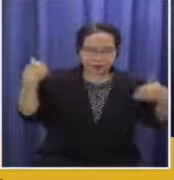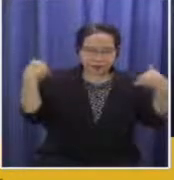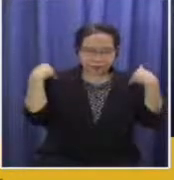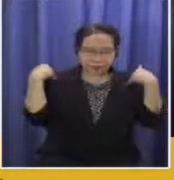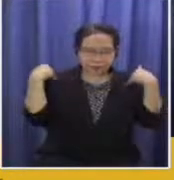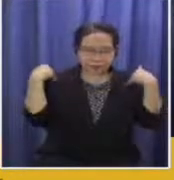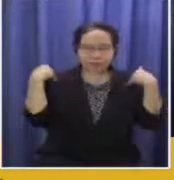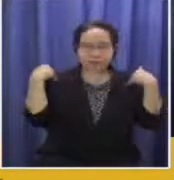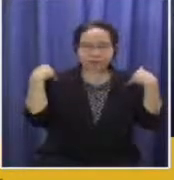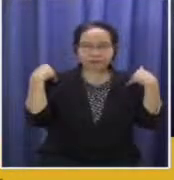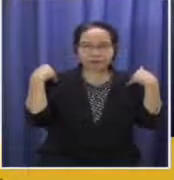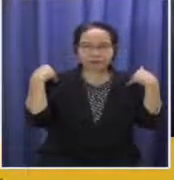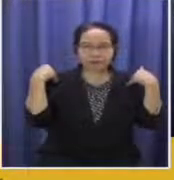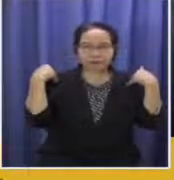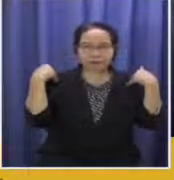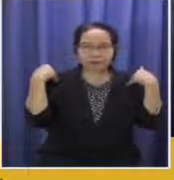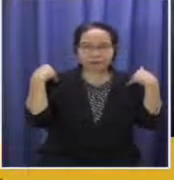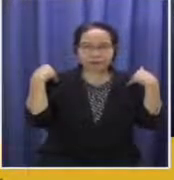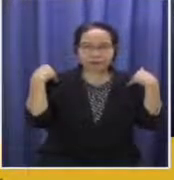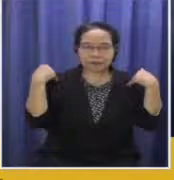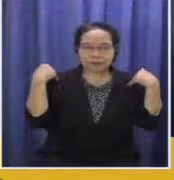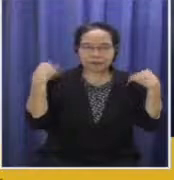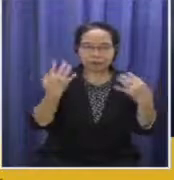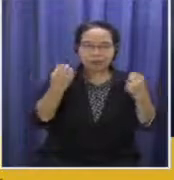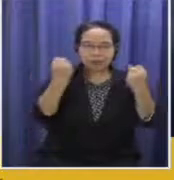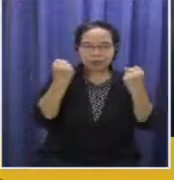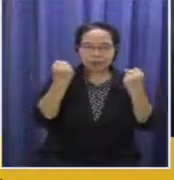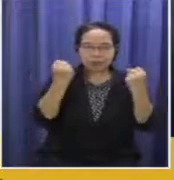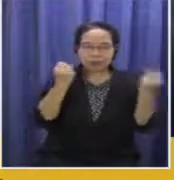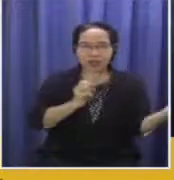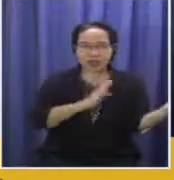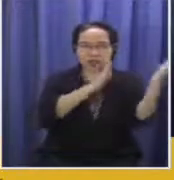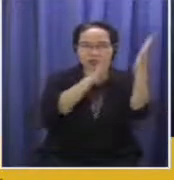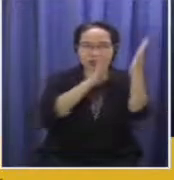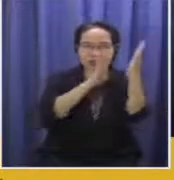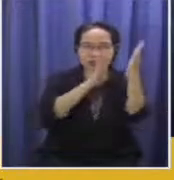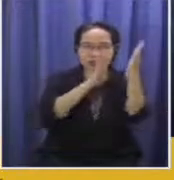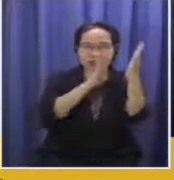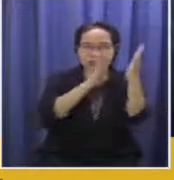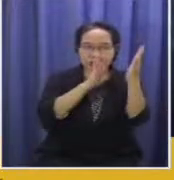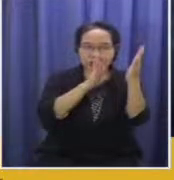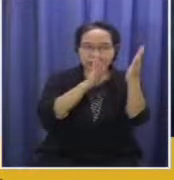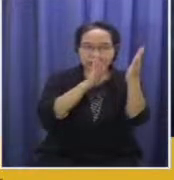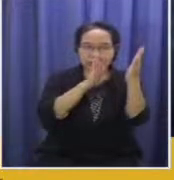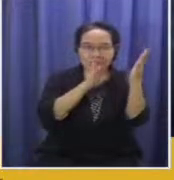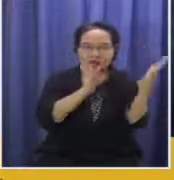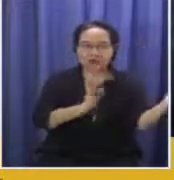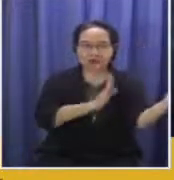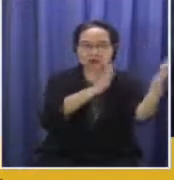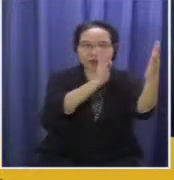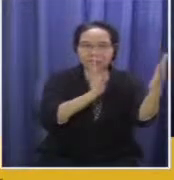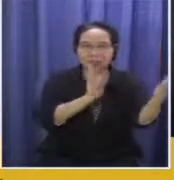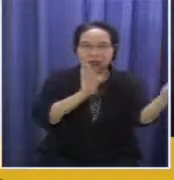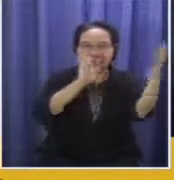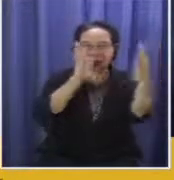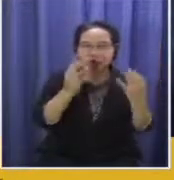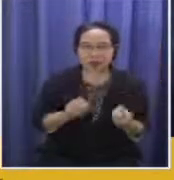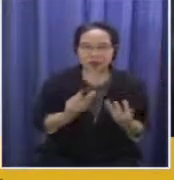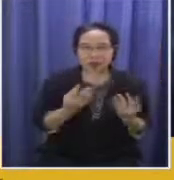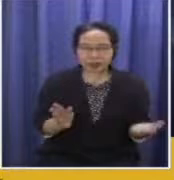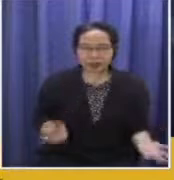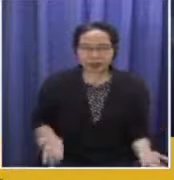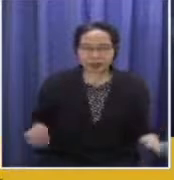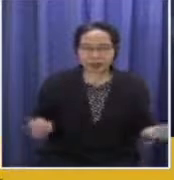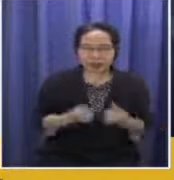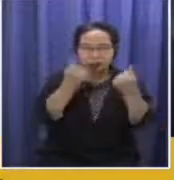so that we will have the courage to face the many challenges